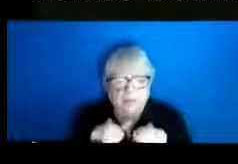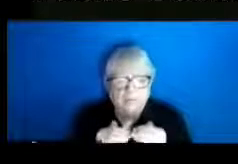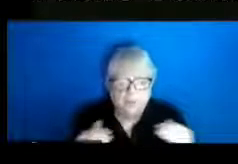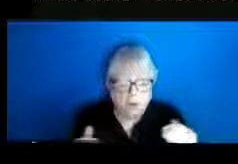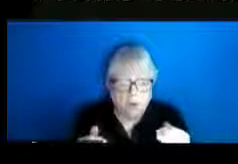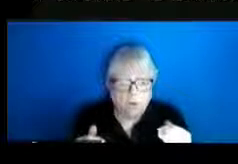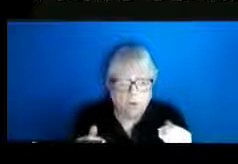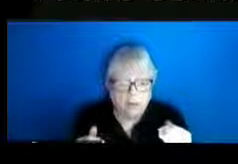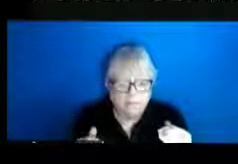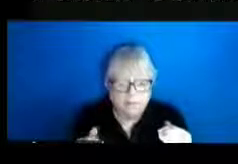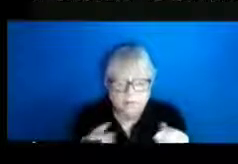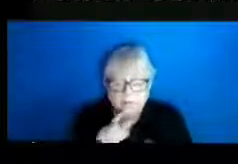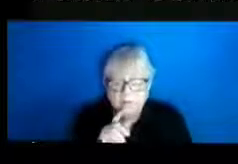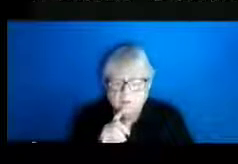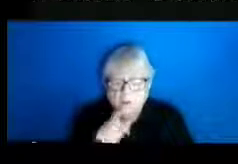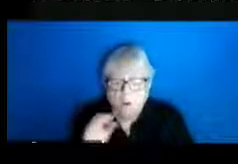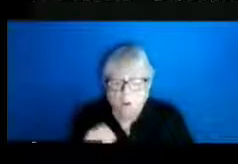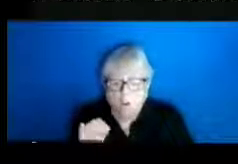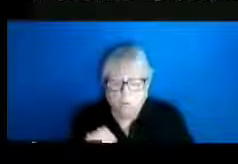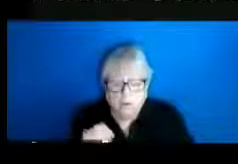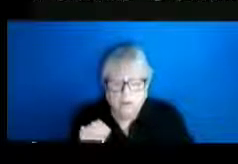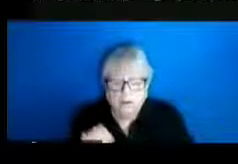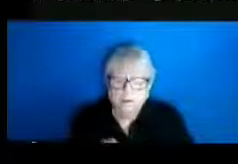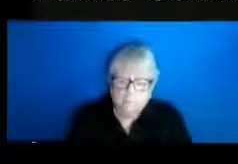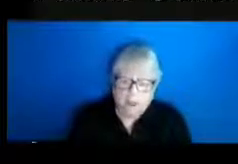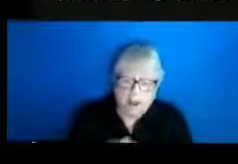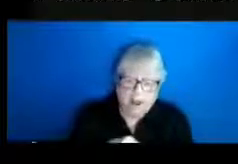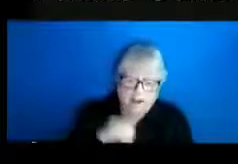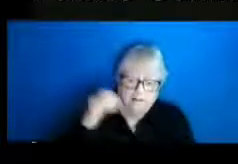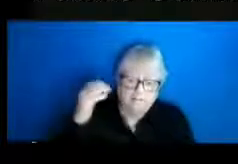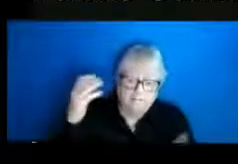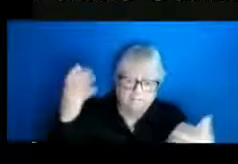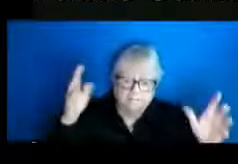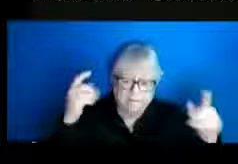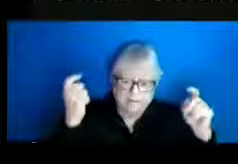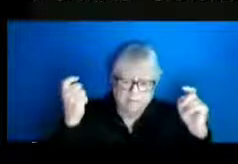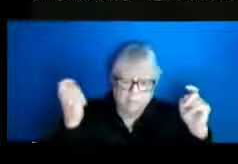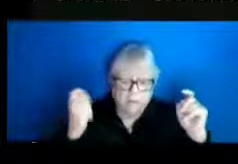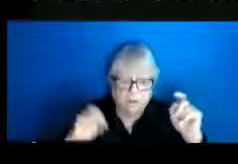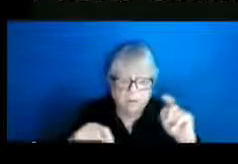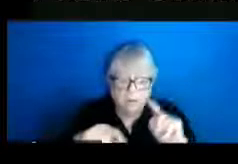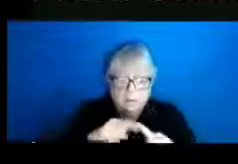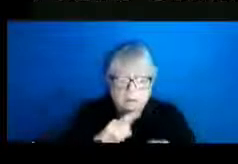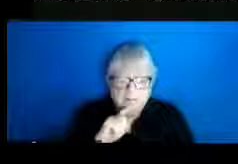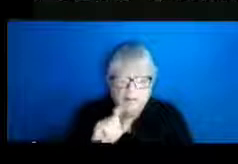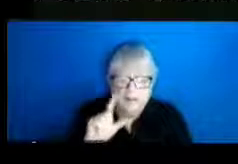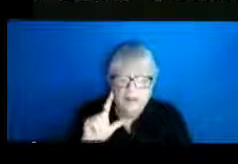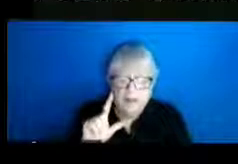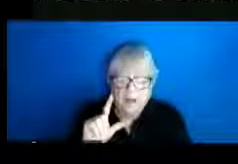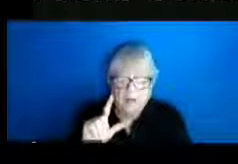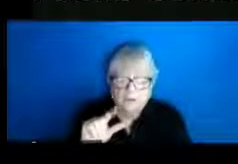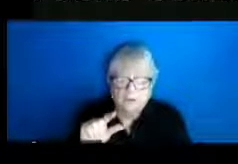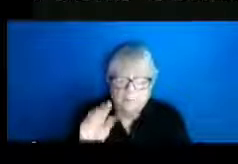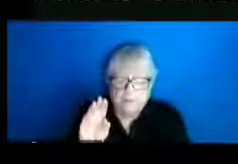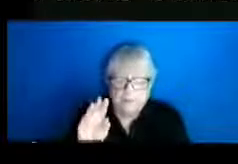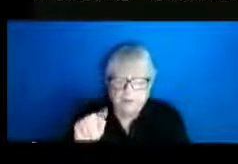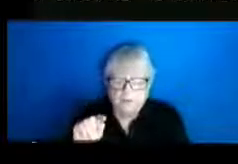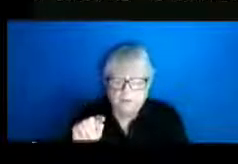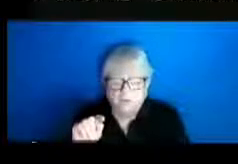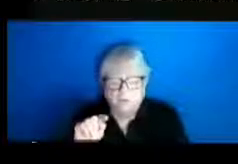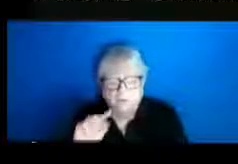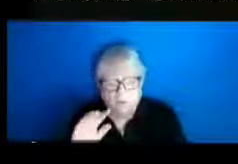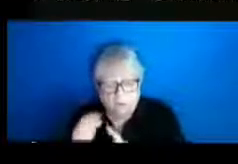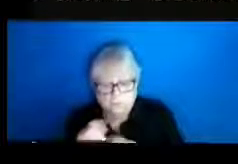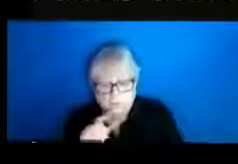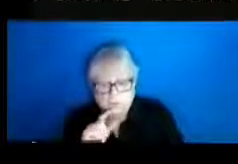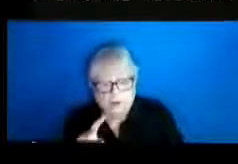there is the Oakland Pride Festival, as well as the LGBTQ plus center in the city of Oakland that has long served many of the members